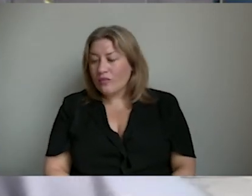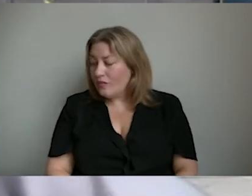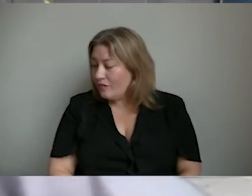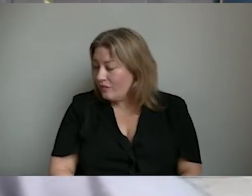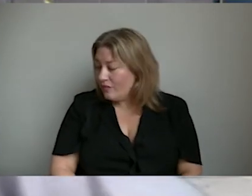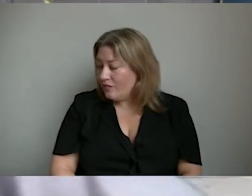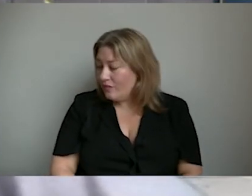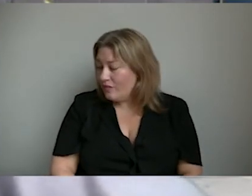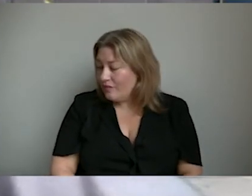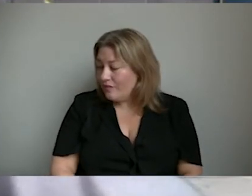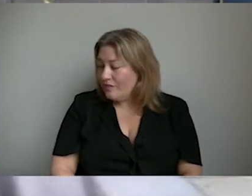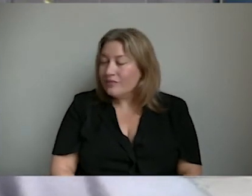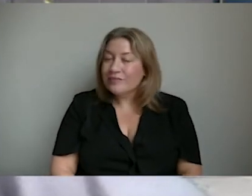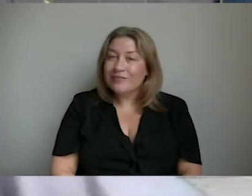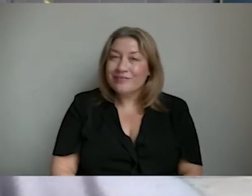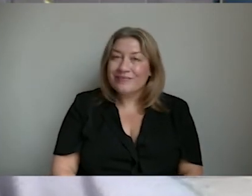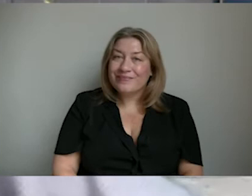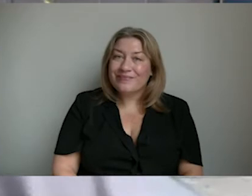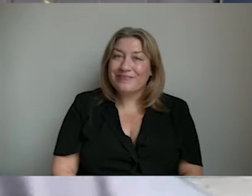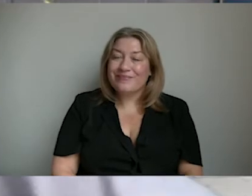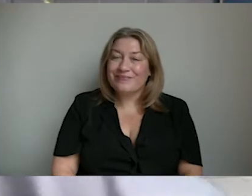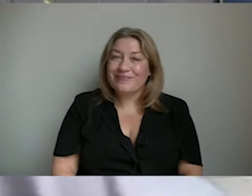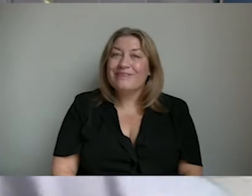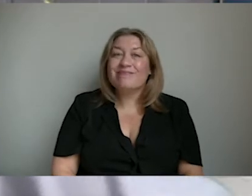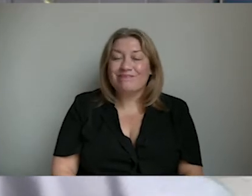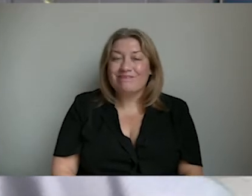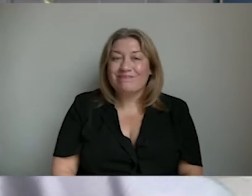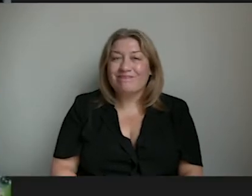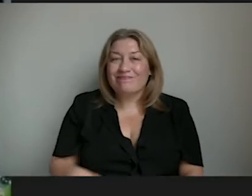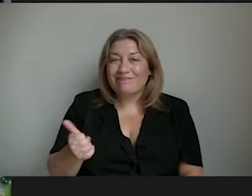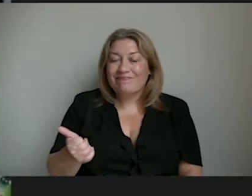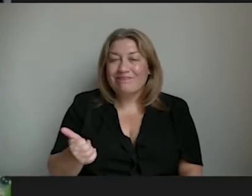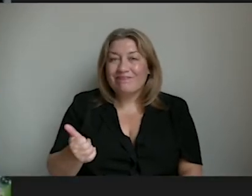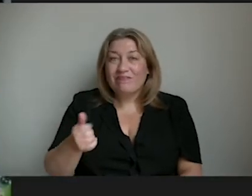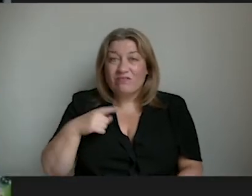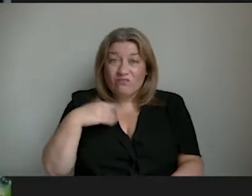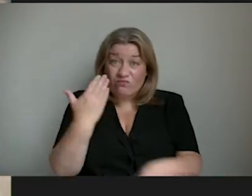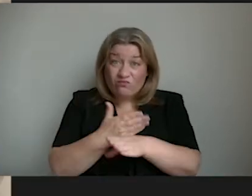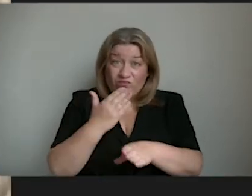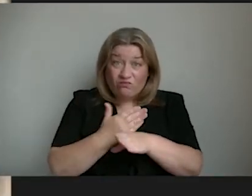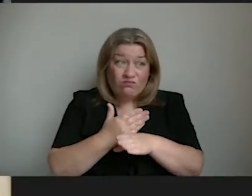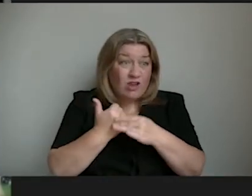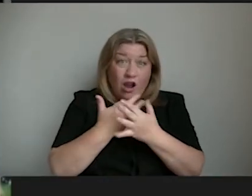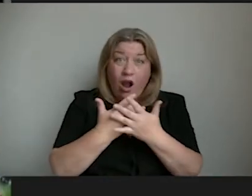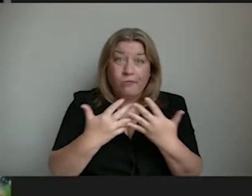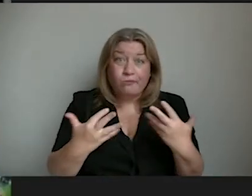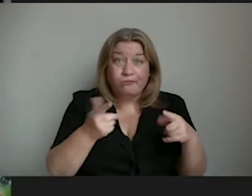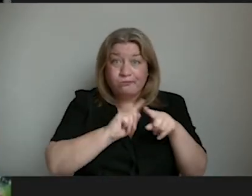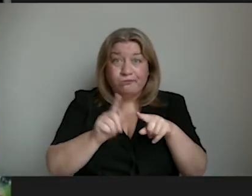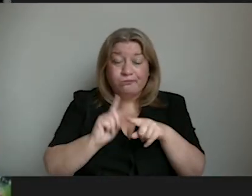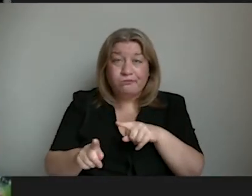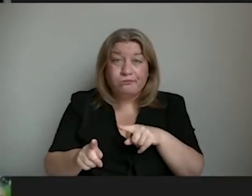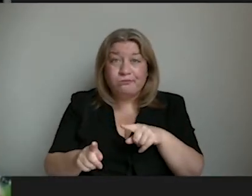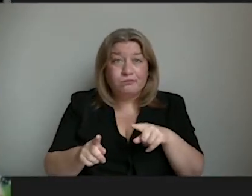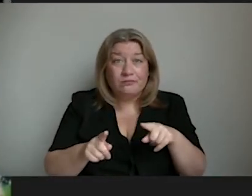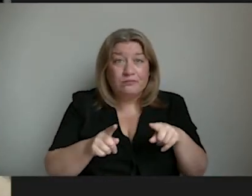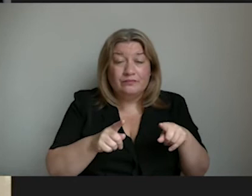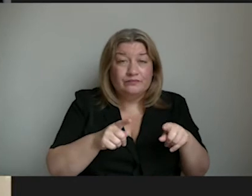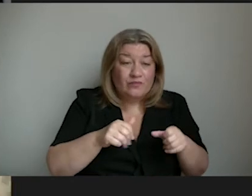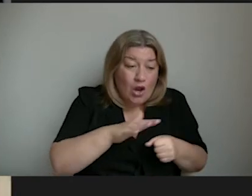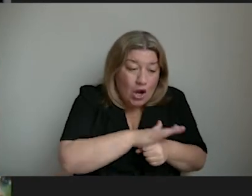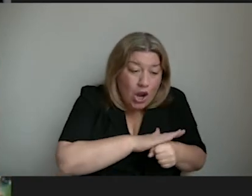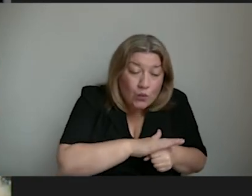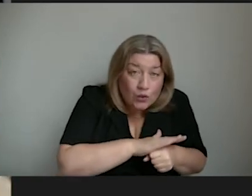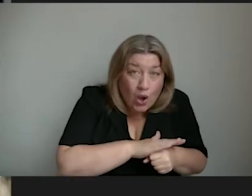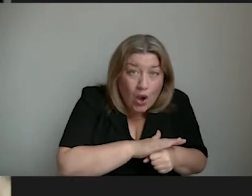typically who they could be working for. But can we go through some of those? Yeah, of course. I mean, to be honest, we work with a whole range of employers, from